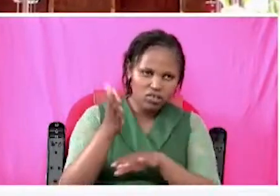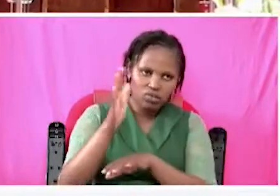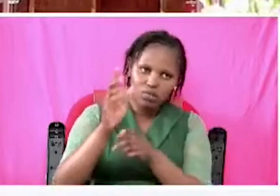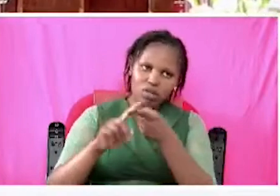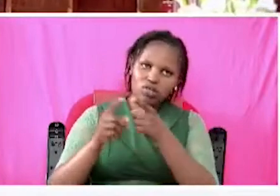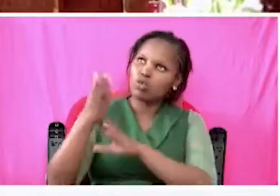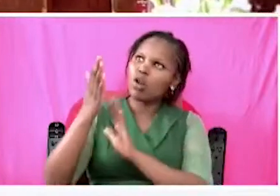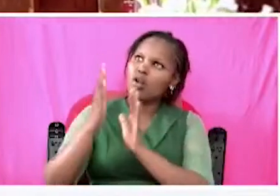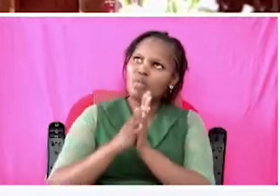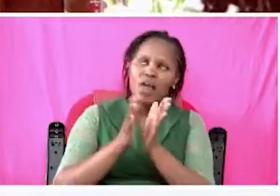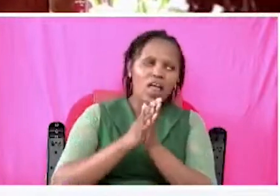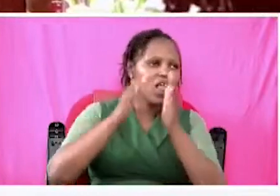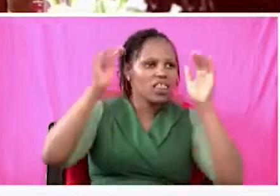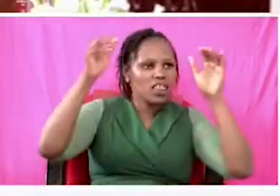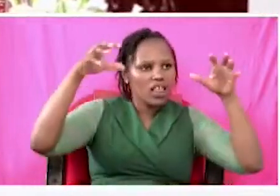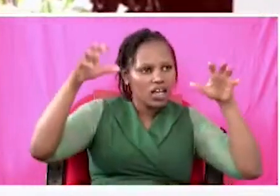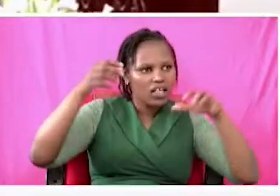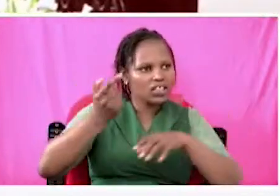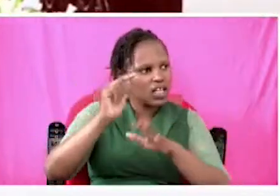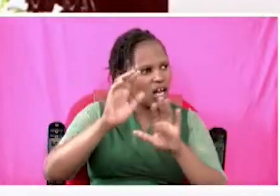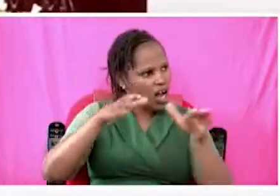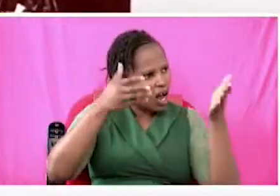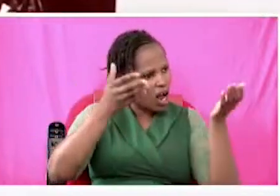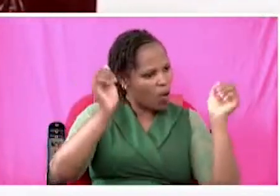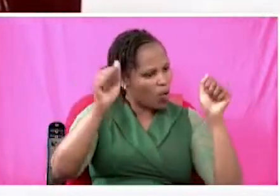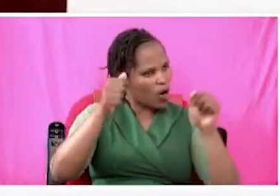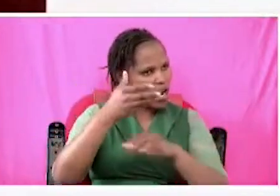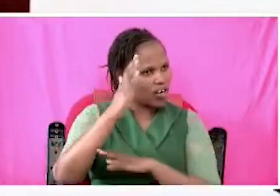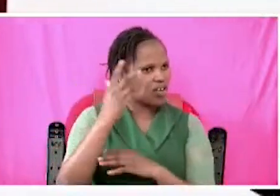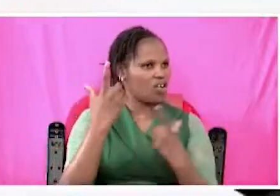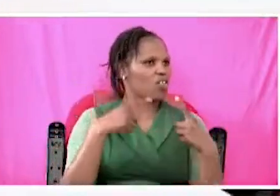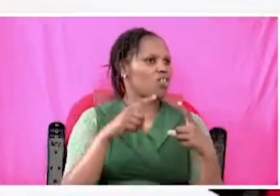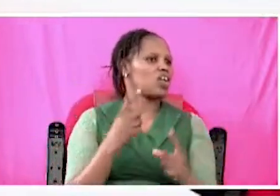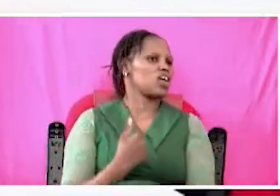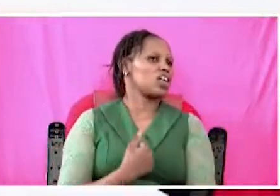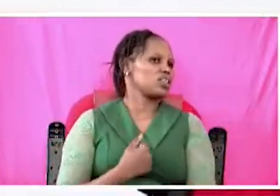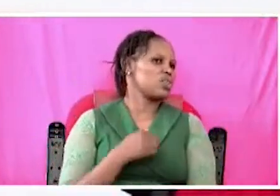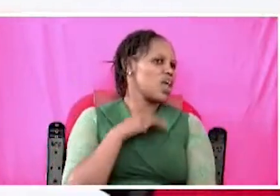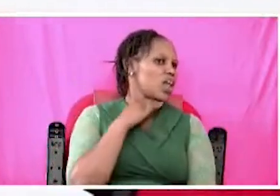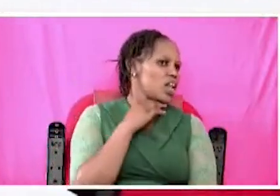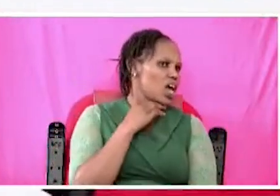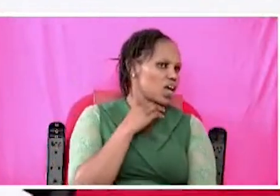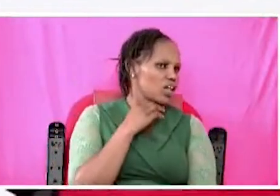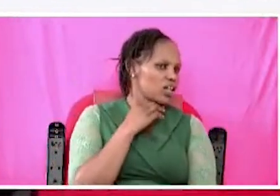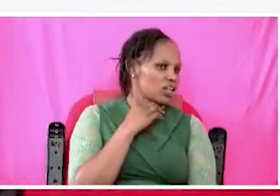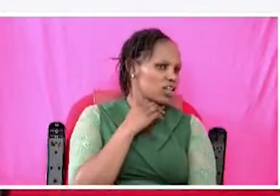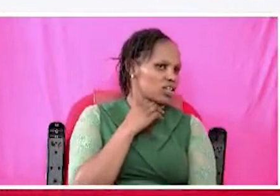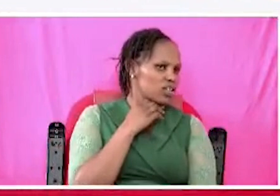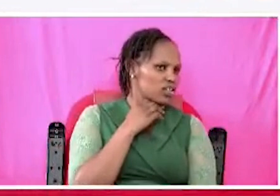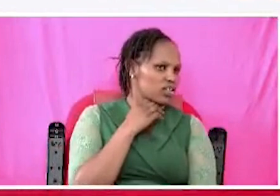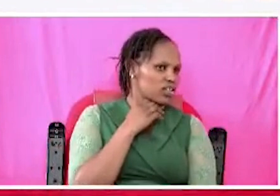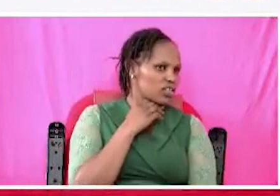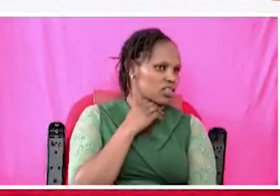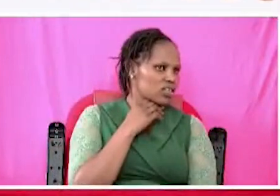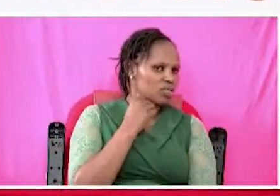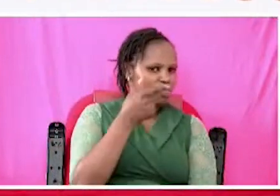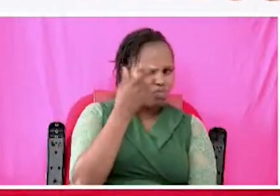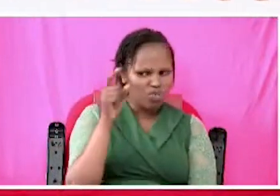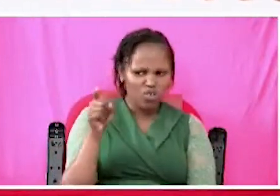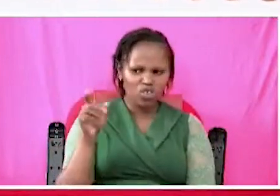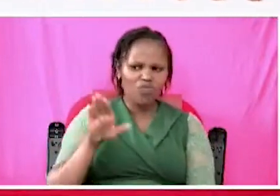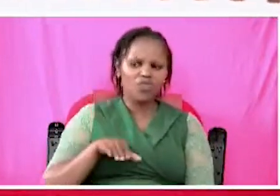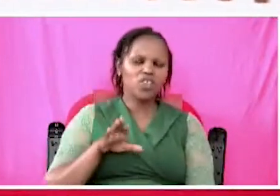come. How can God let me die, be killed by this woman called